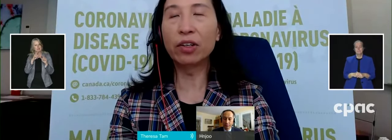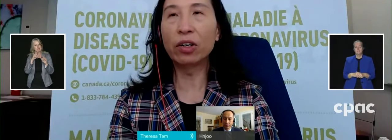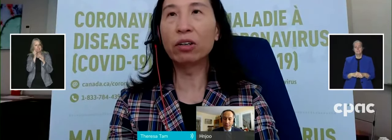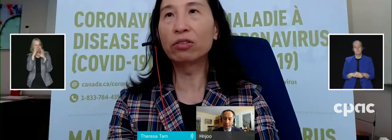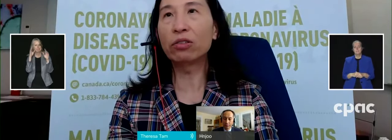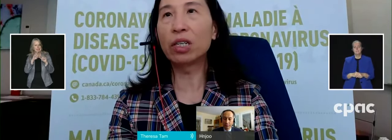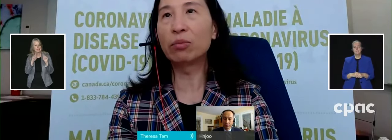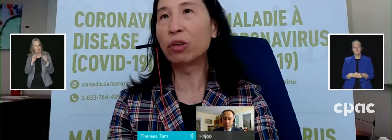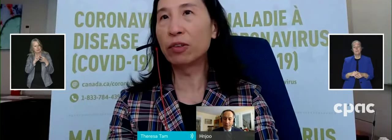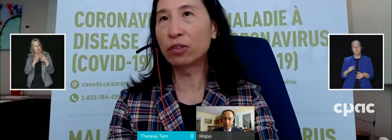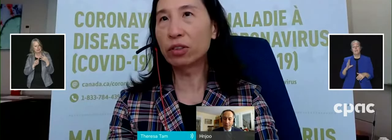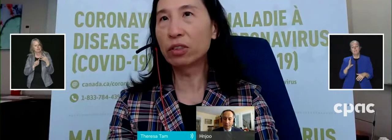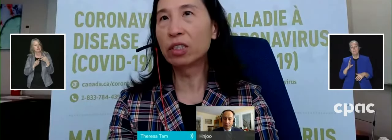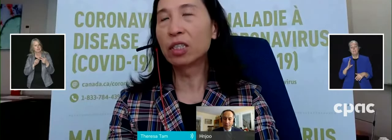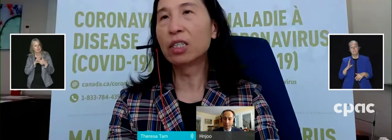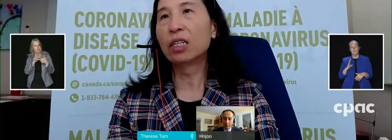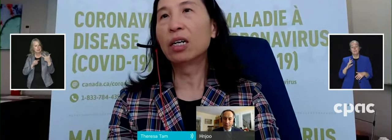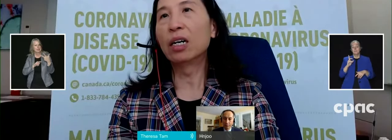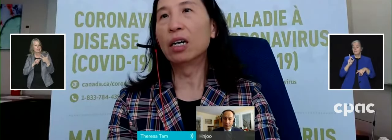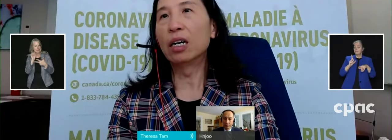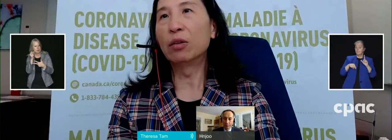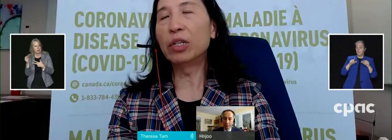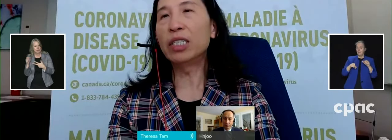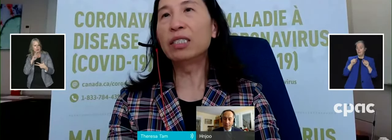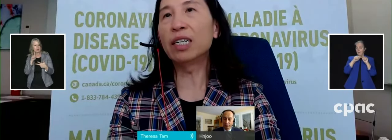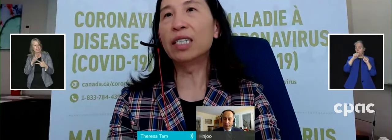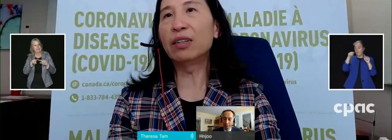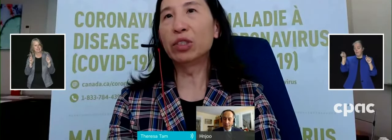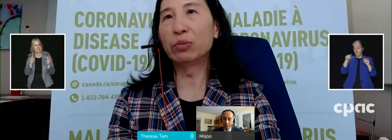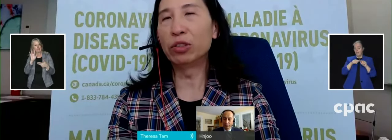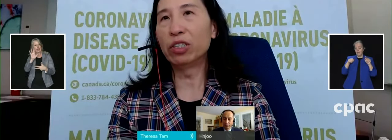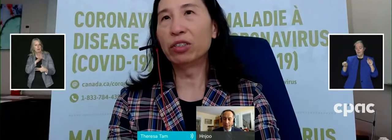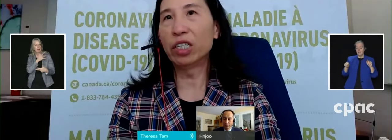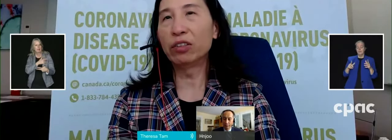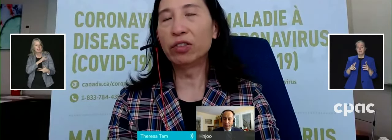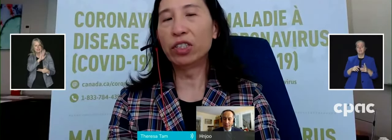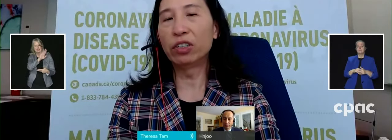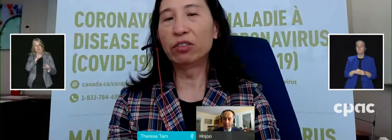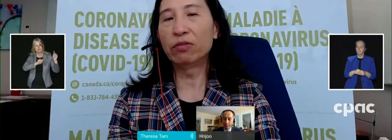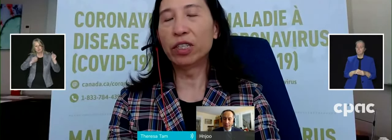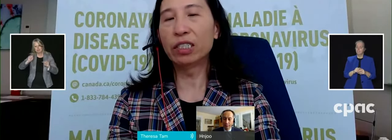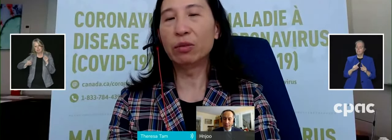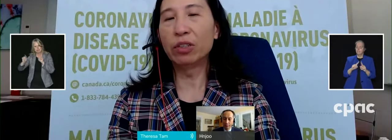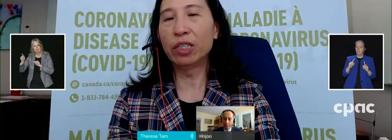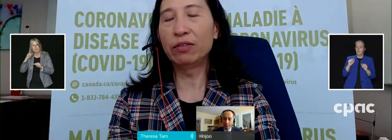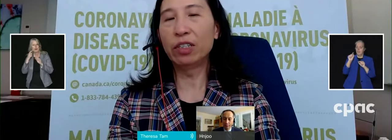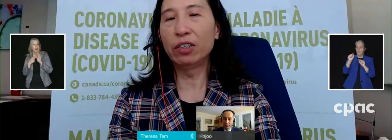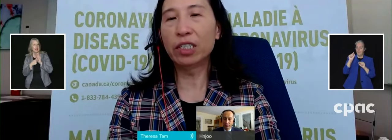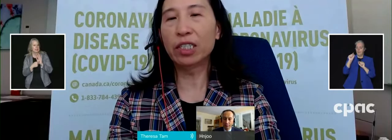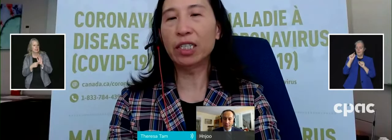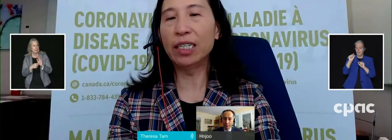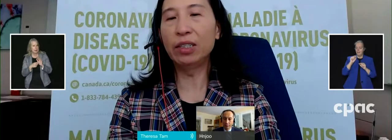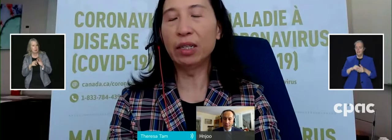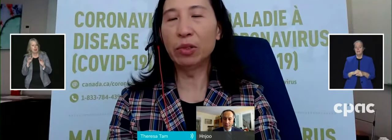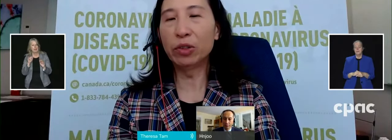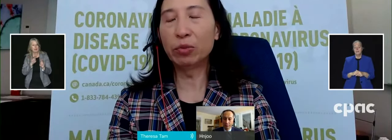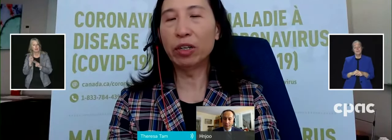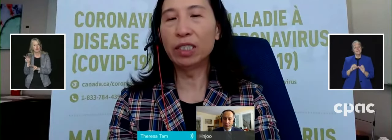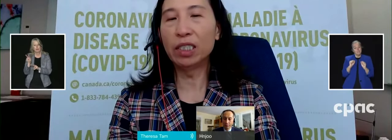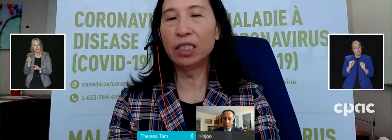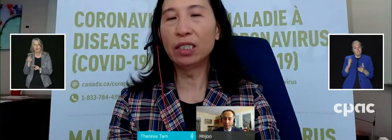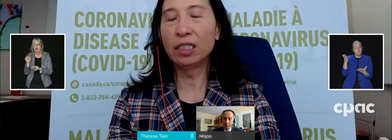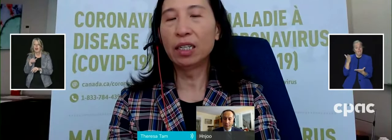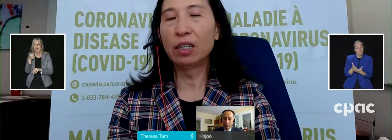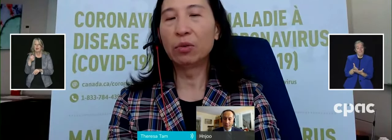assez différente entre les provinces. But it's not inevitable, those curves. So, for example, if you looked at any number of